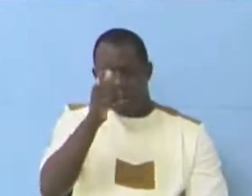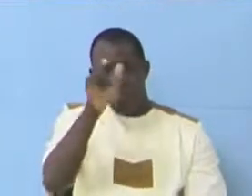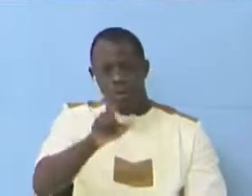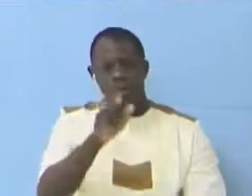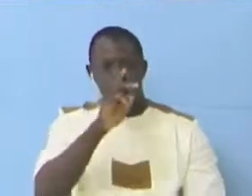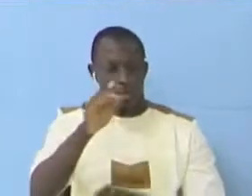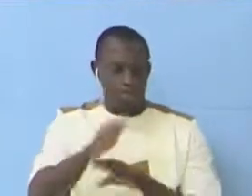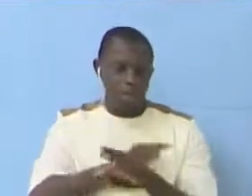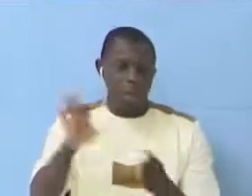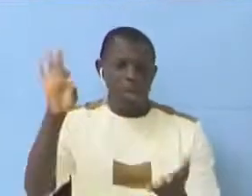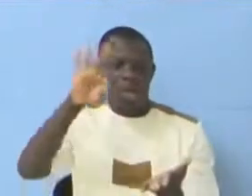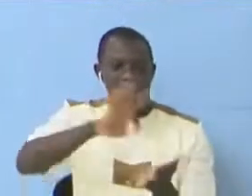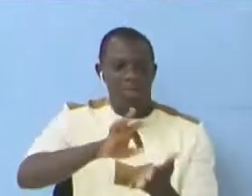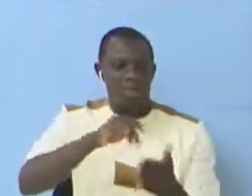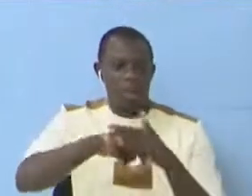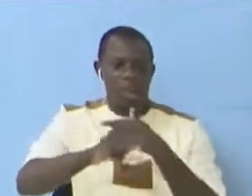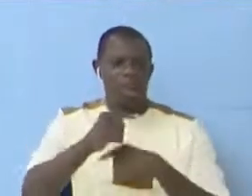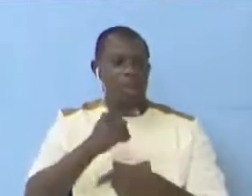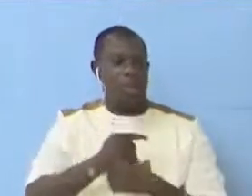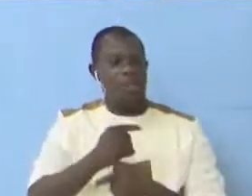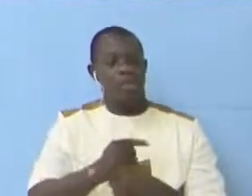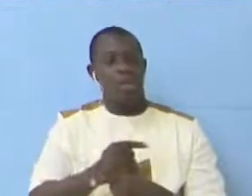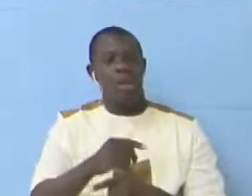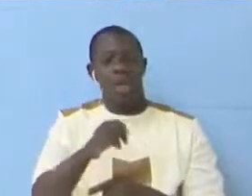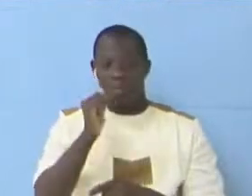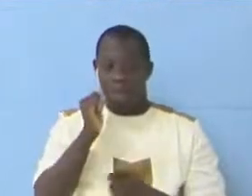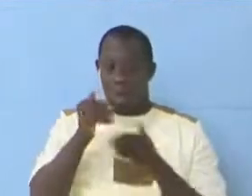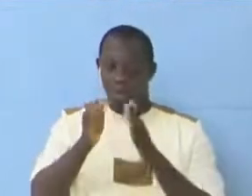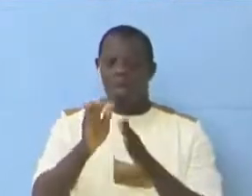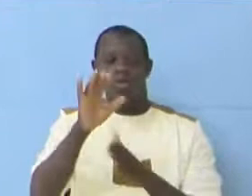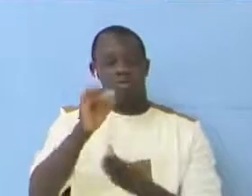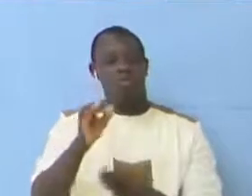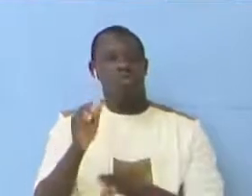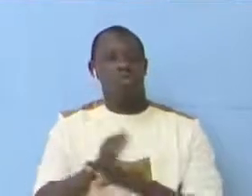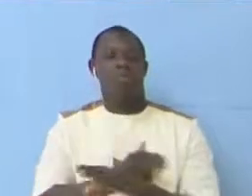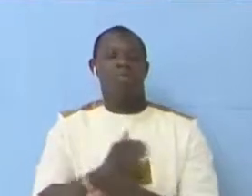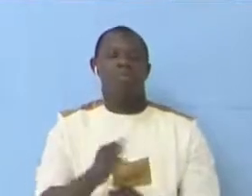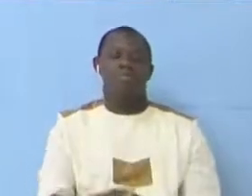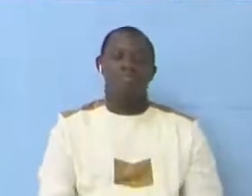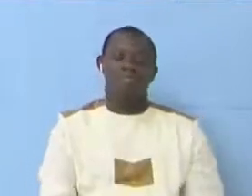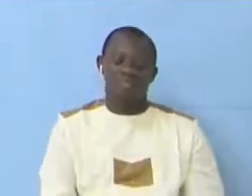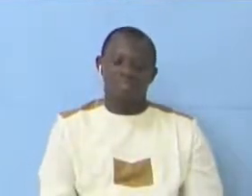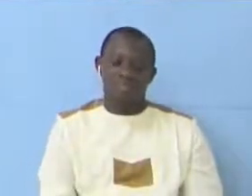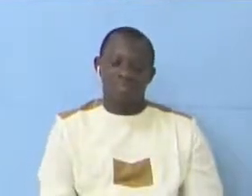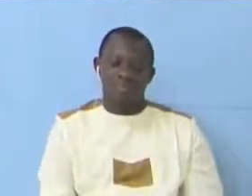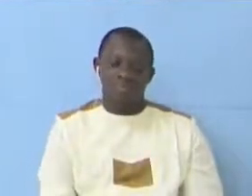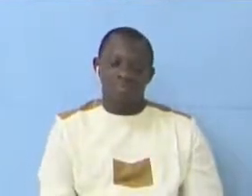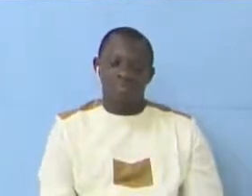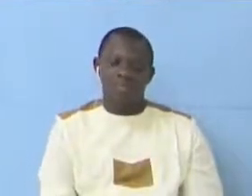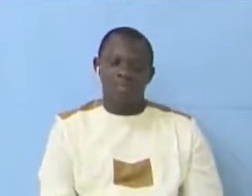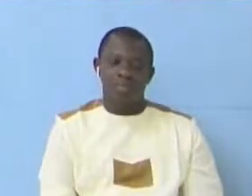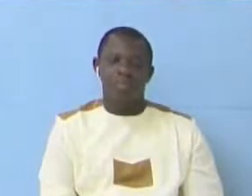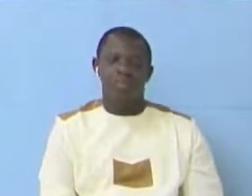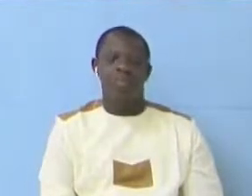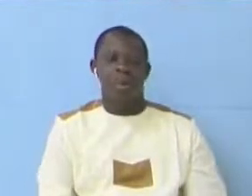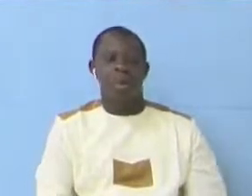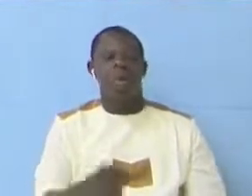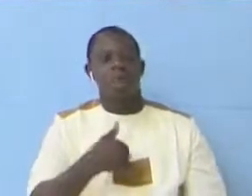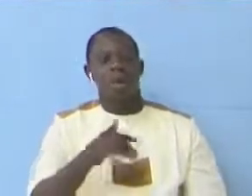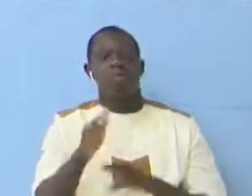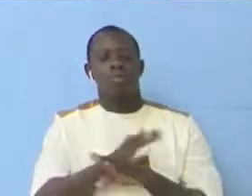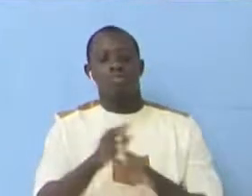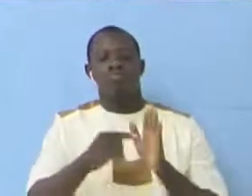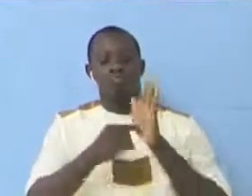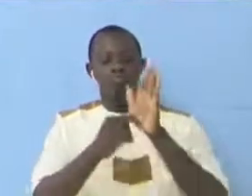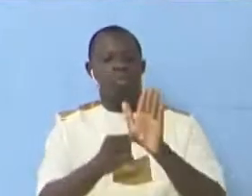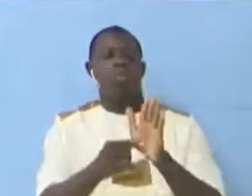gi nga xam ne moom nañ rey juróom fukki nit yi nga xam ne ñu ngi bàyyi ko Afrique sow jant nekkoon ci yooni tukki. As I indicated, is